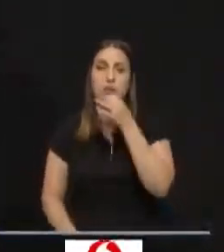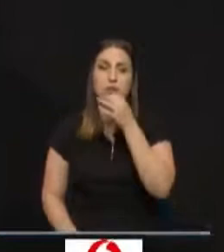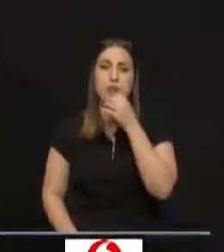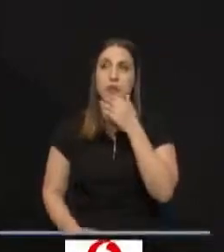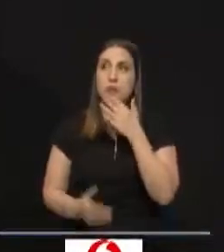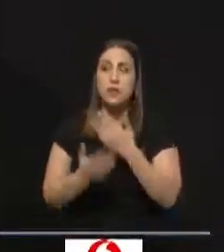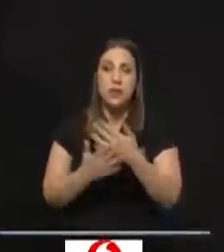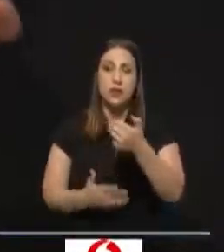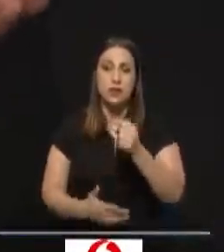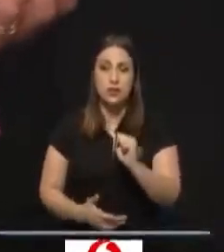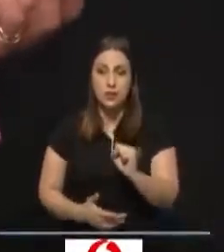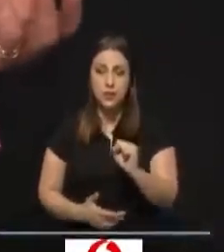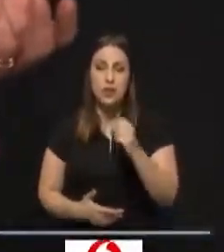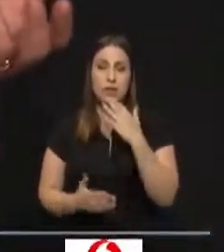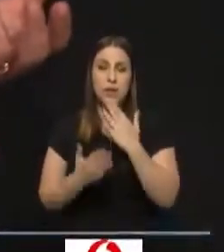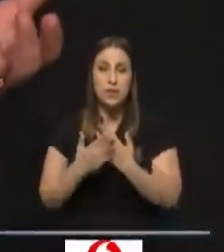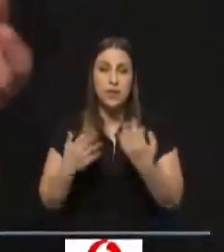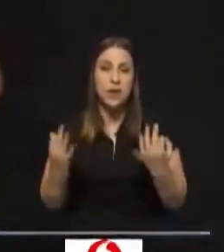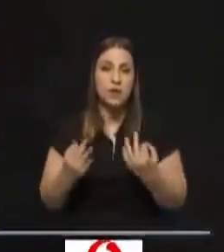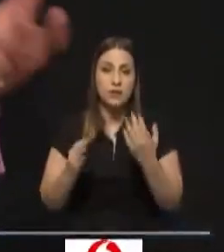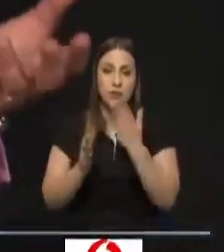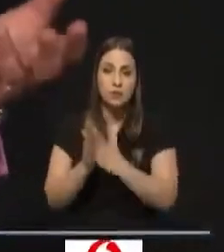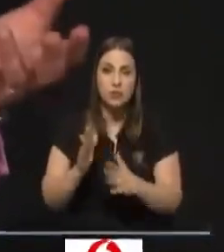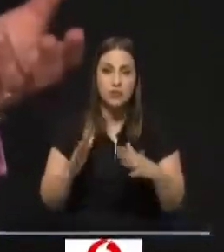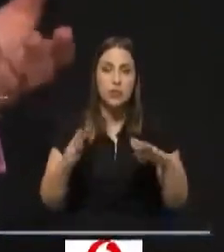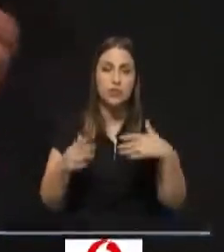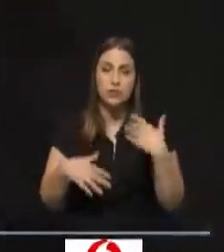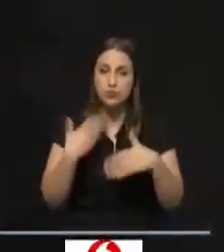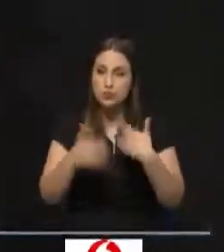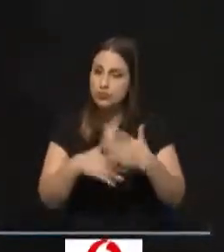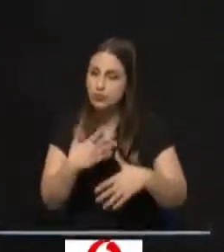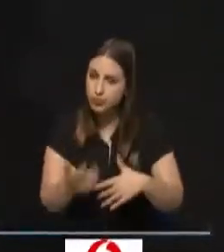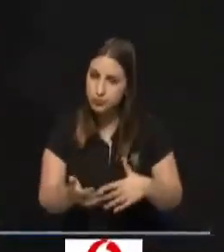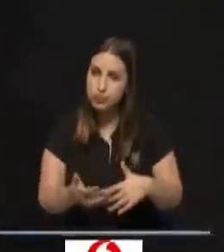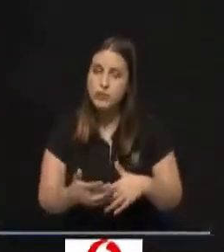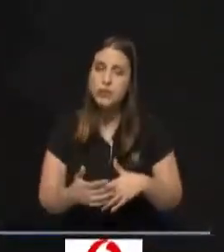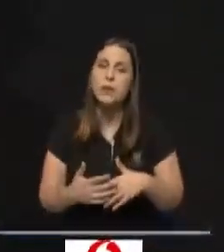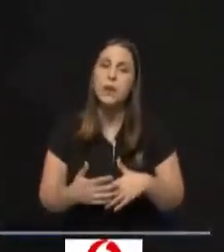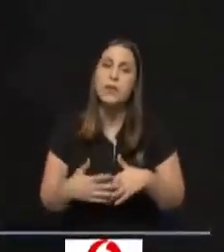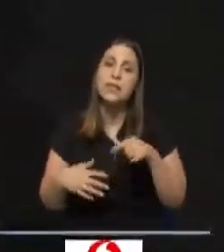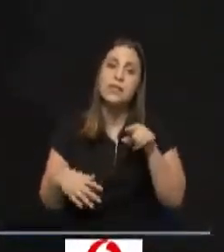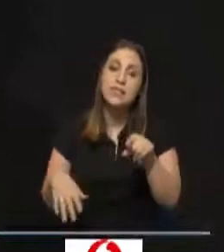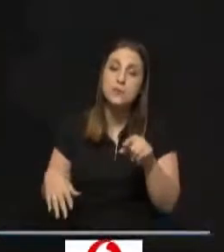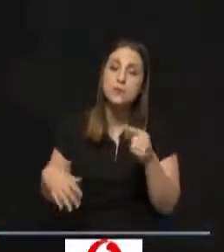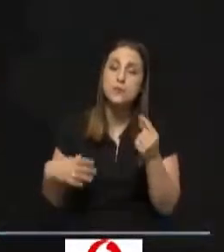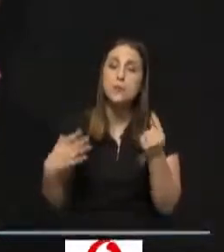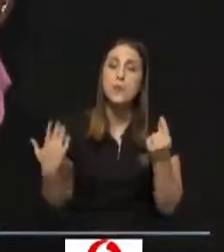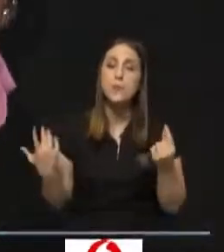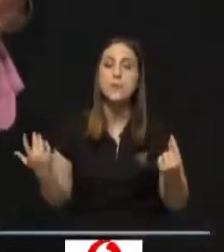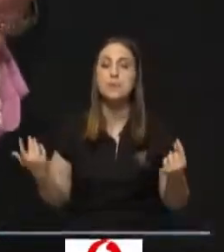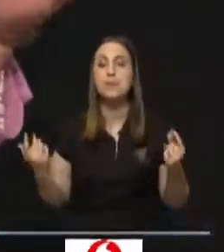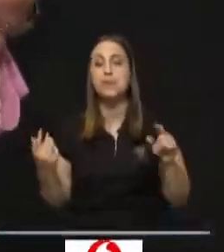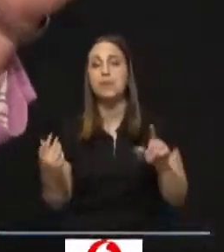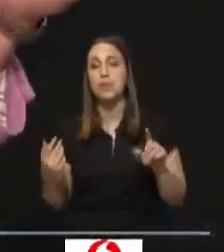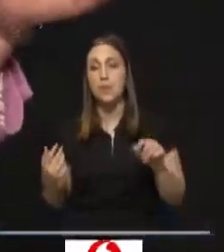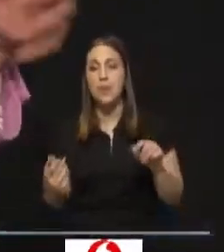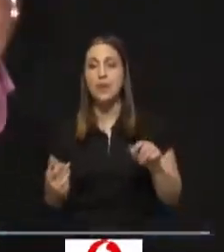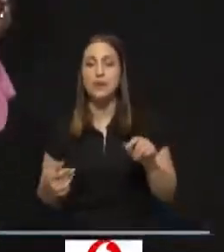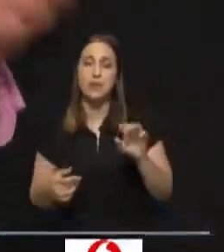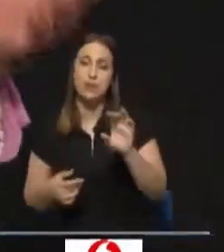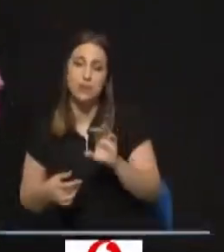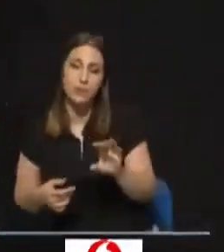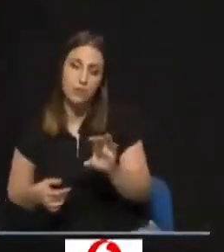enhance the features that we're talking about. And 5G is going to allow for logistic chains